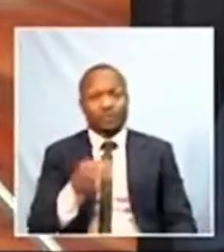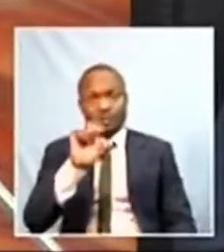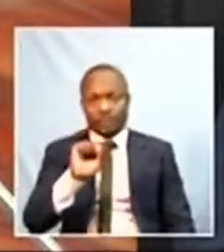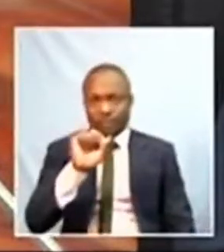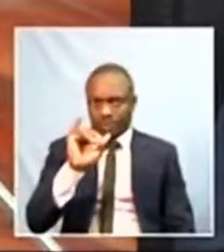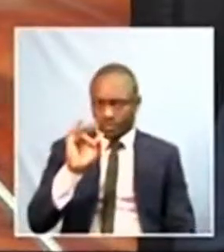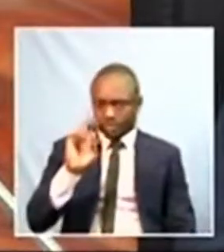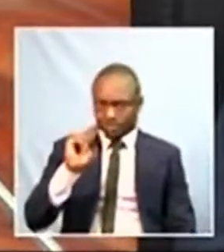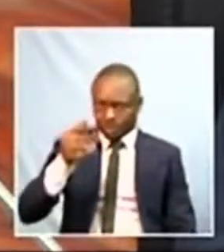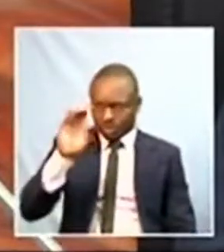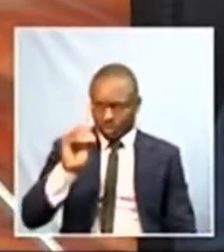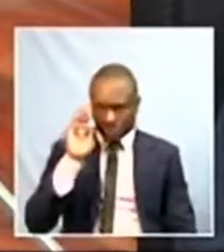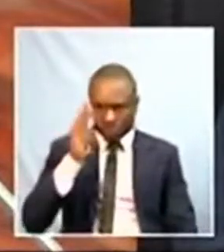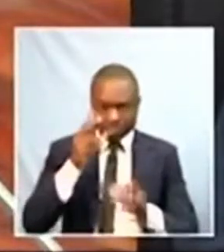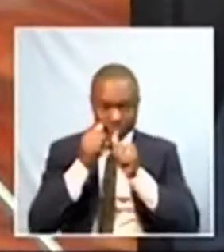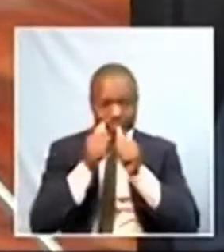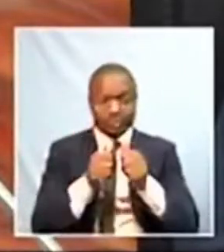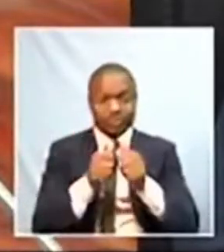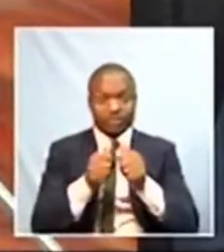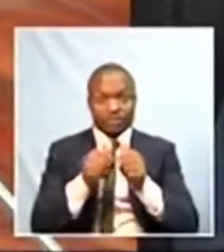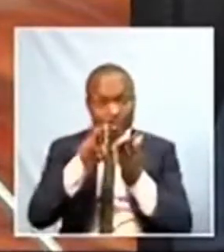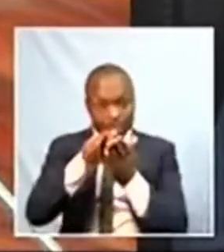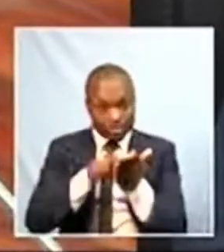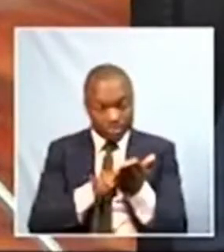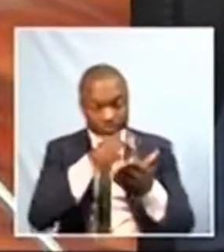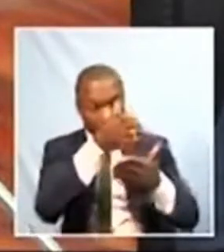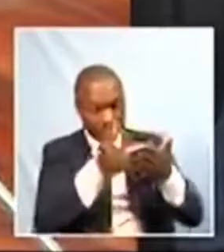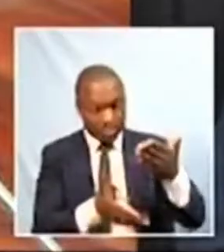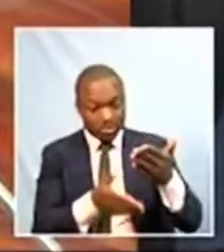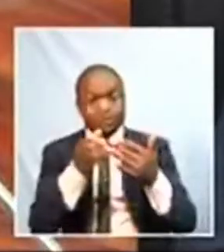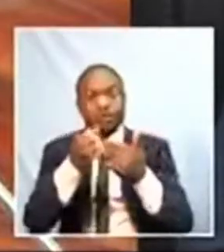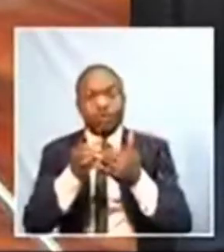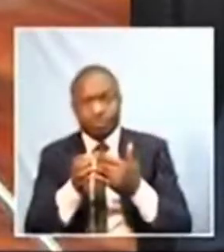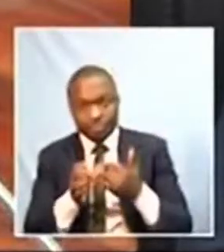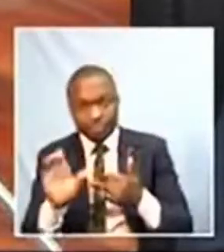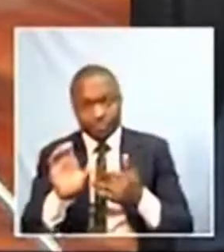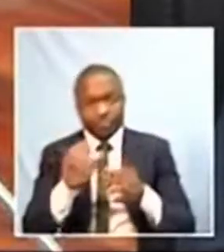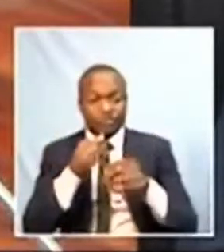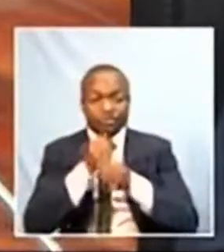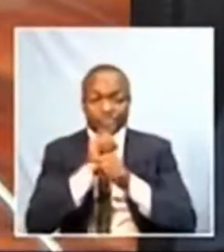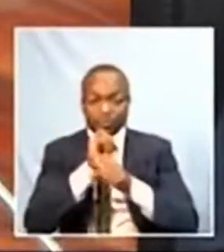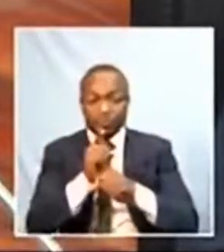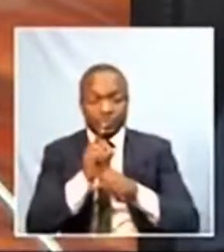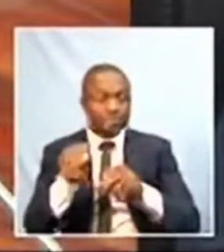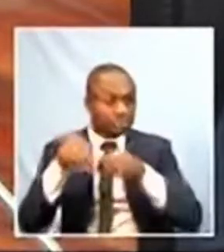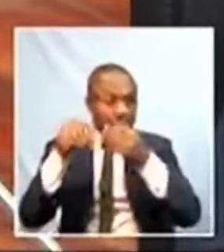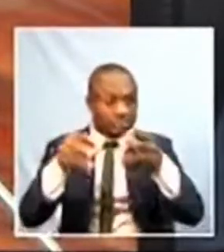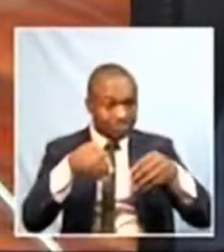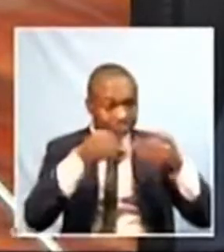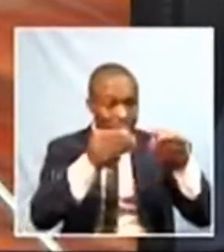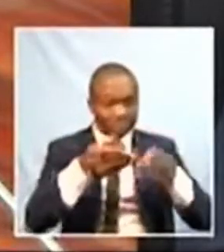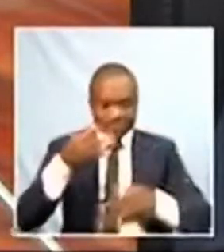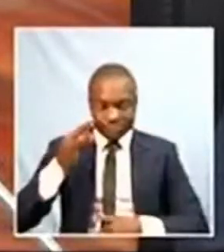Town Council will endeavor to follow established guidelines on this component in order to ensure disbursements to